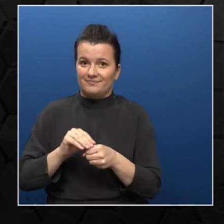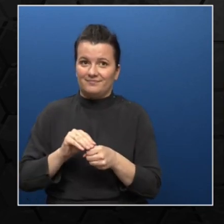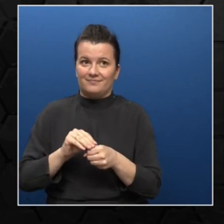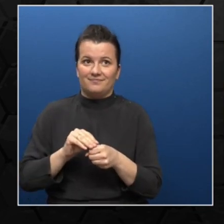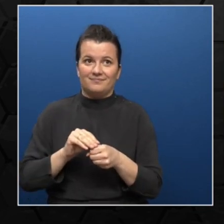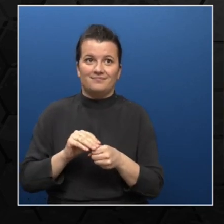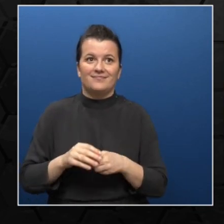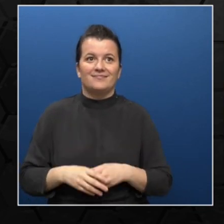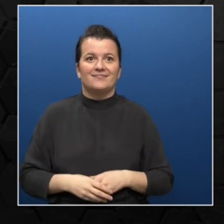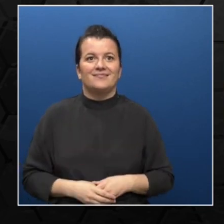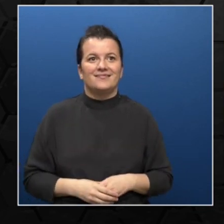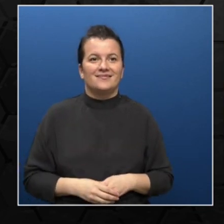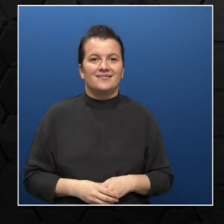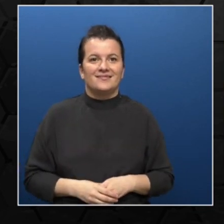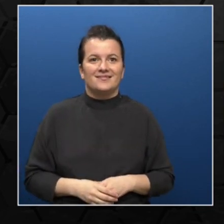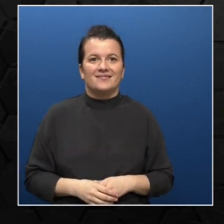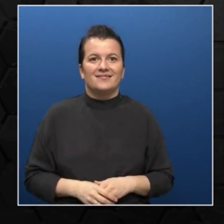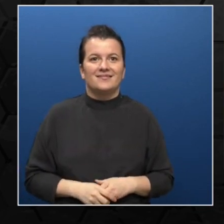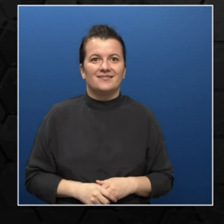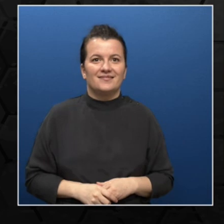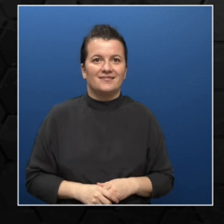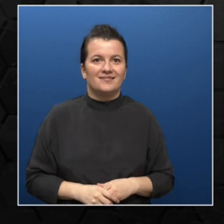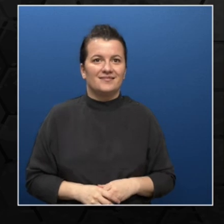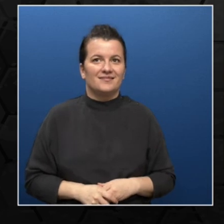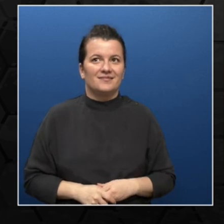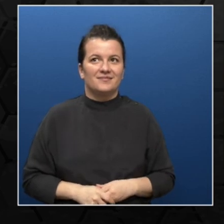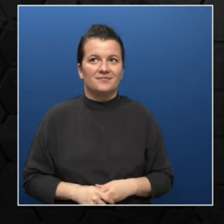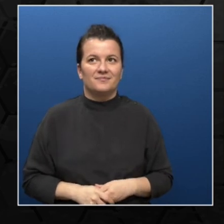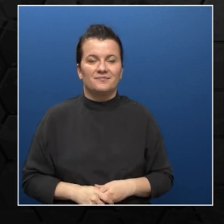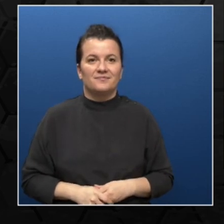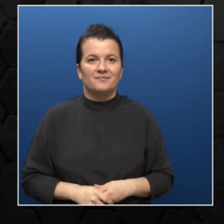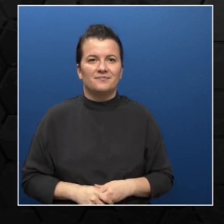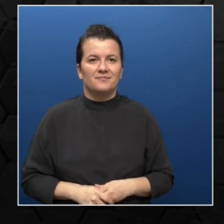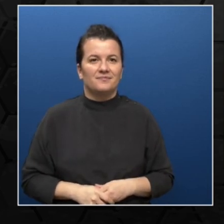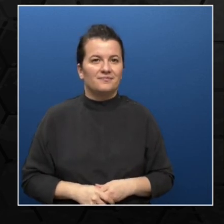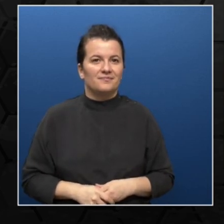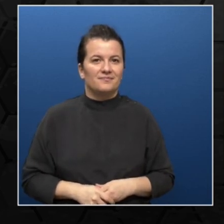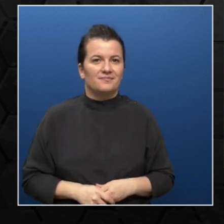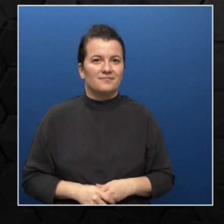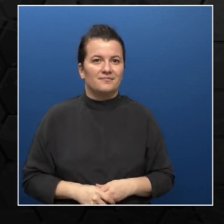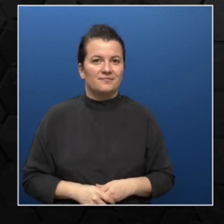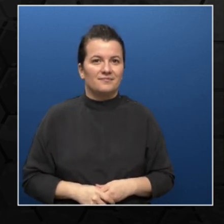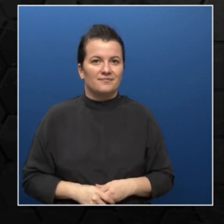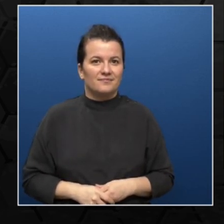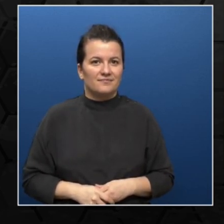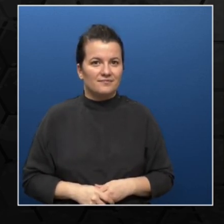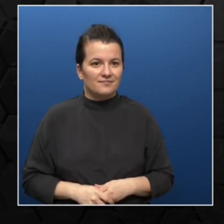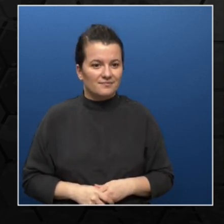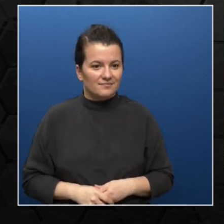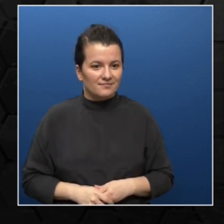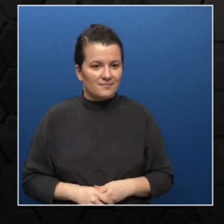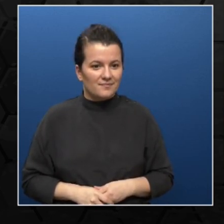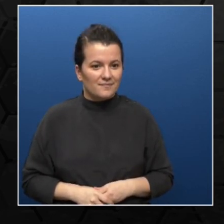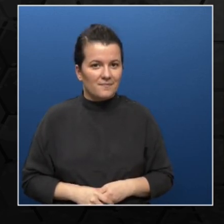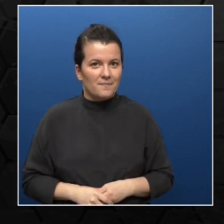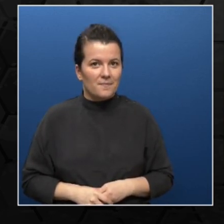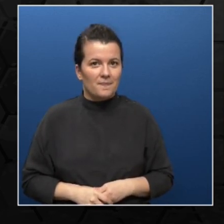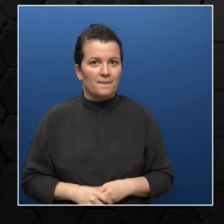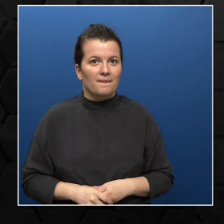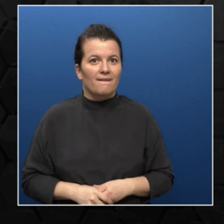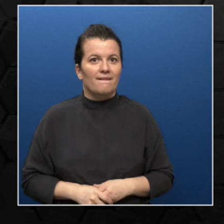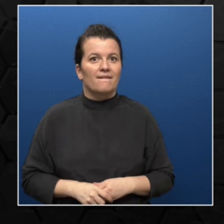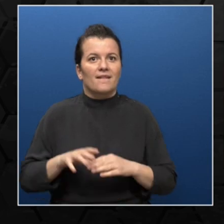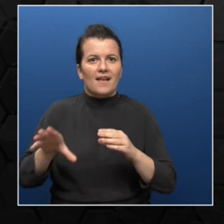Sorry. I guess one more thing which can be added is there are undergrad programs, research programs that students can approach, like